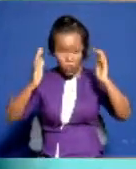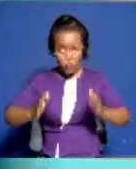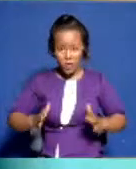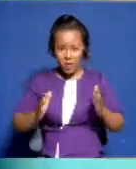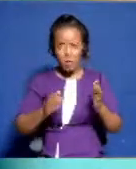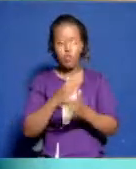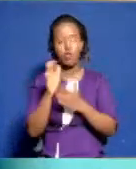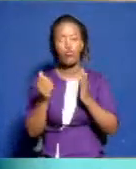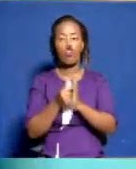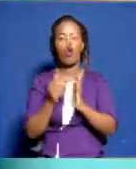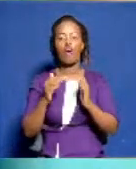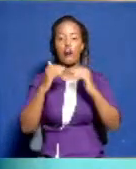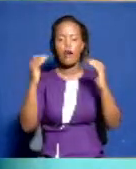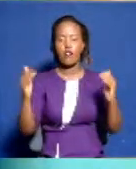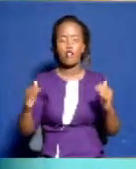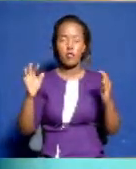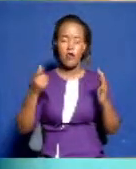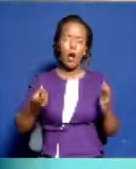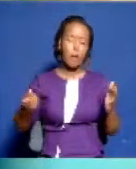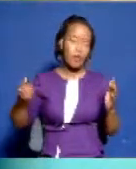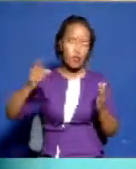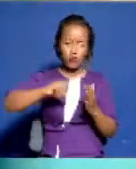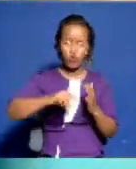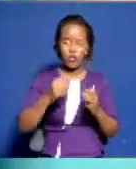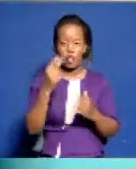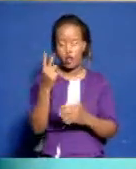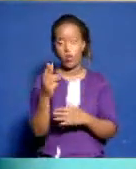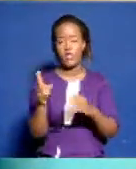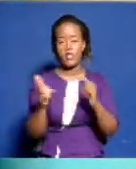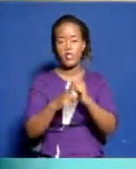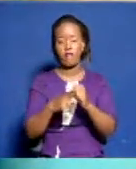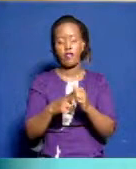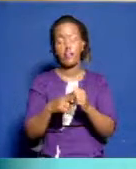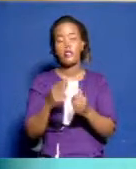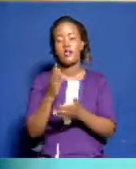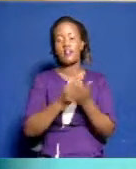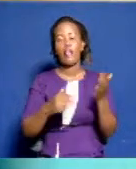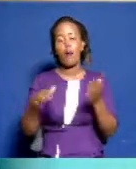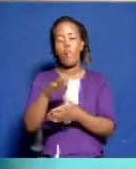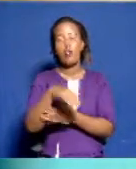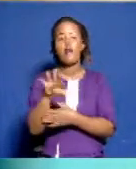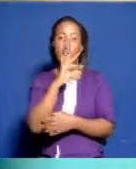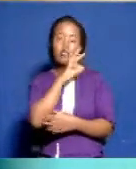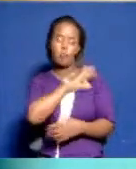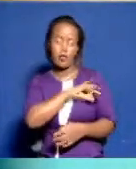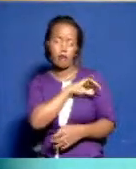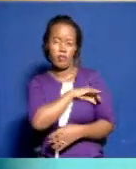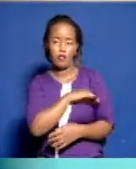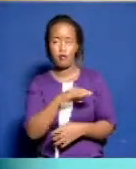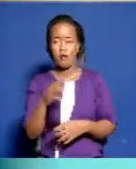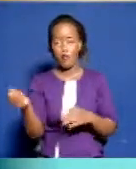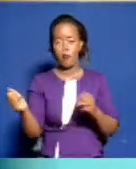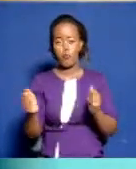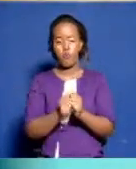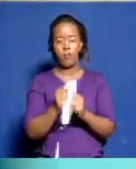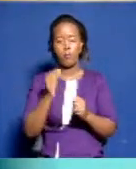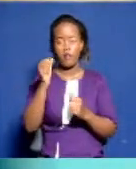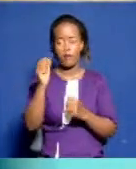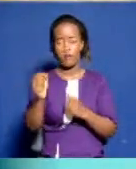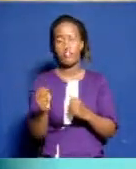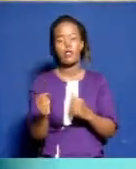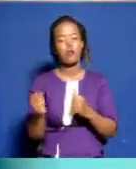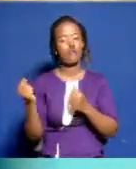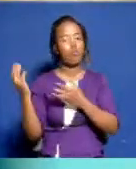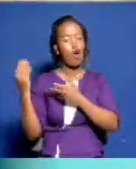also been increased for the 27 sub-locations who have benefited from the kitty, while 15 other sub-locations are set